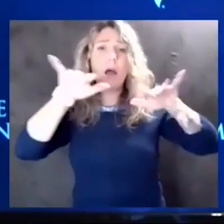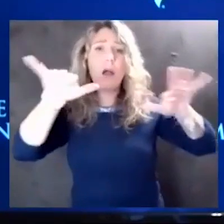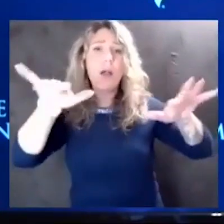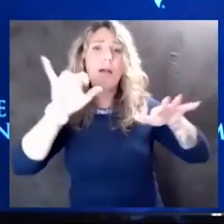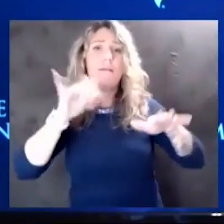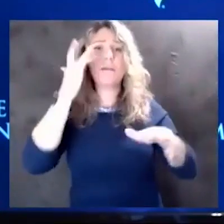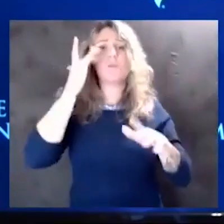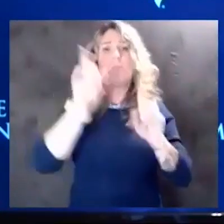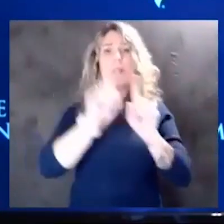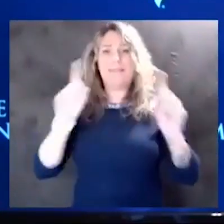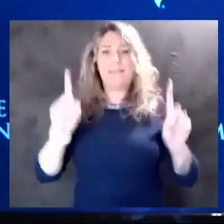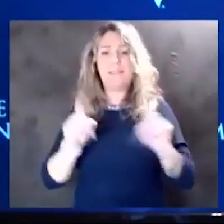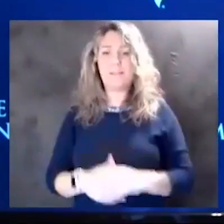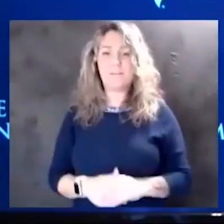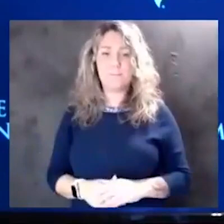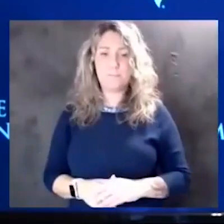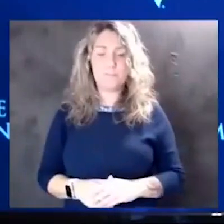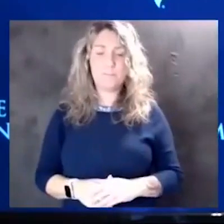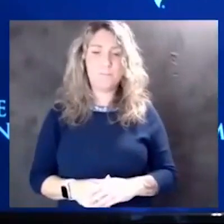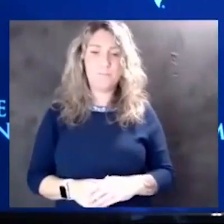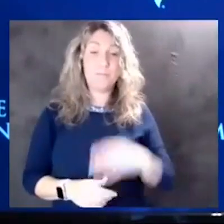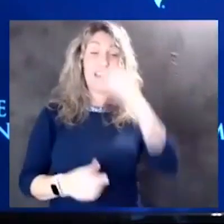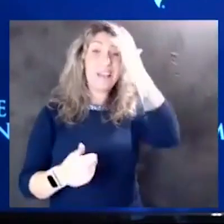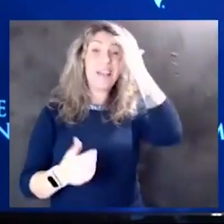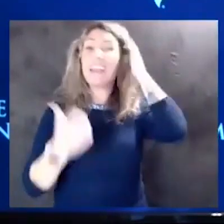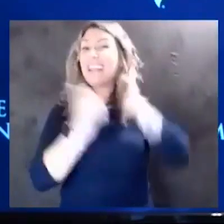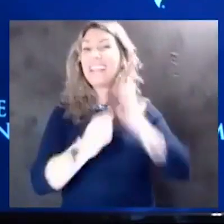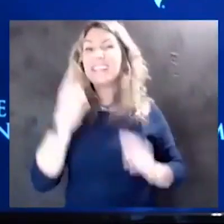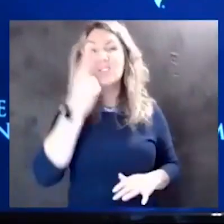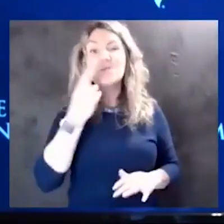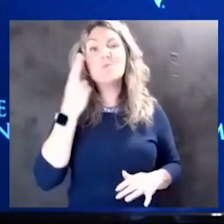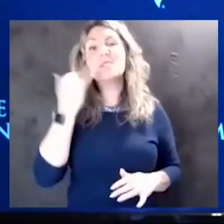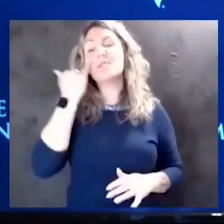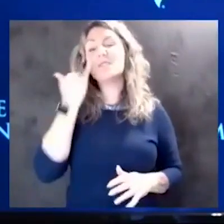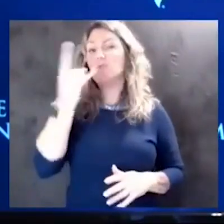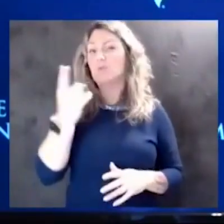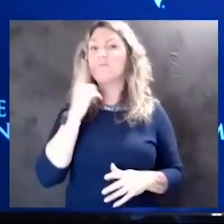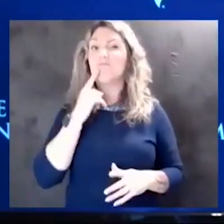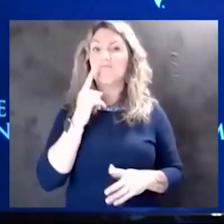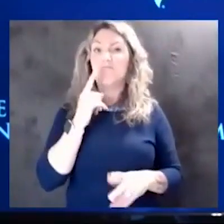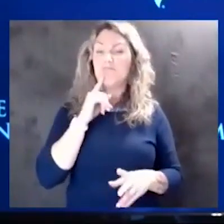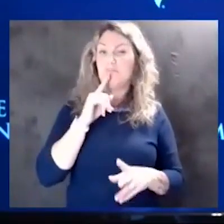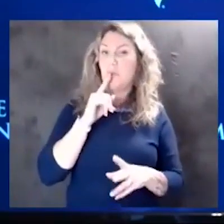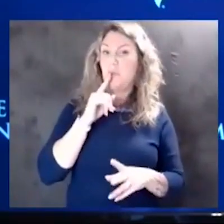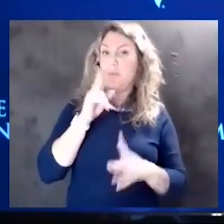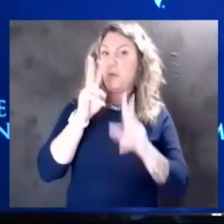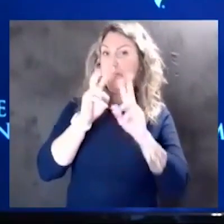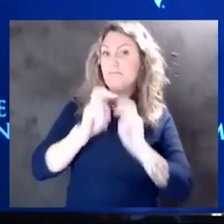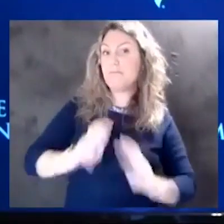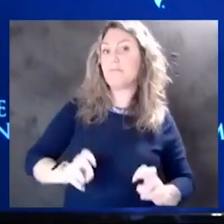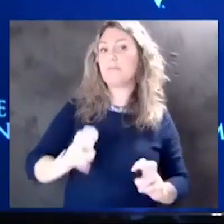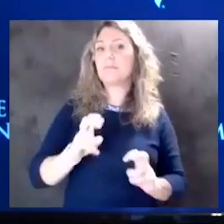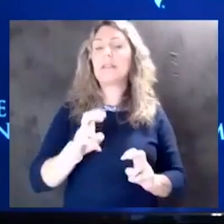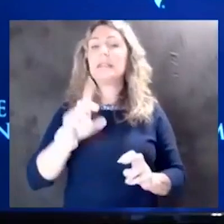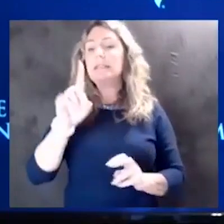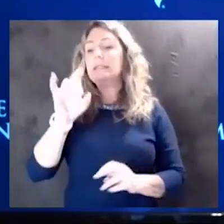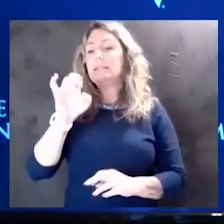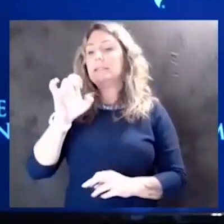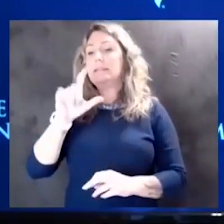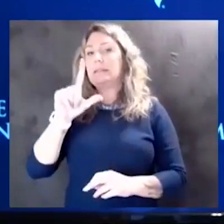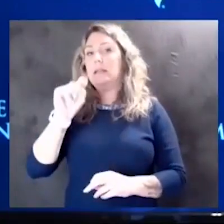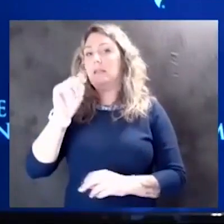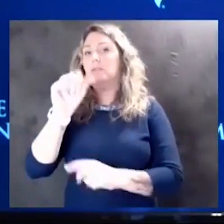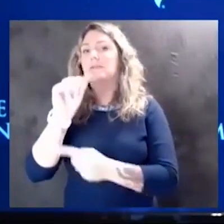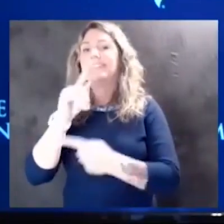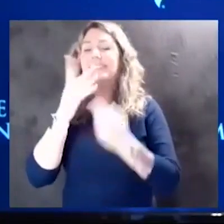in any regard, however you look at it, that it looks like the Delta variant is easier to transmit. And so it just makes the